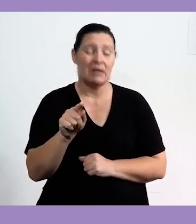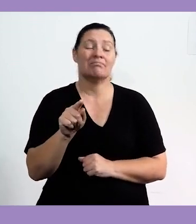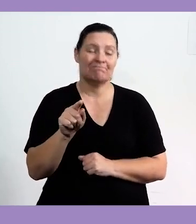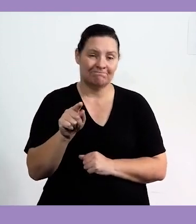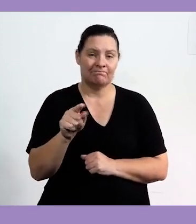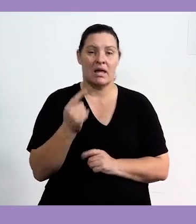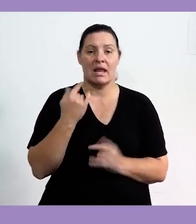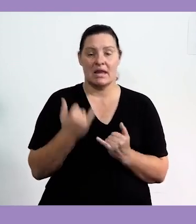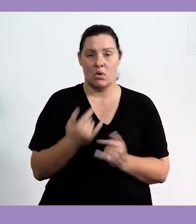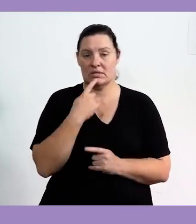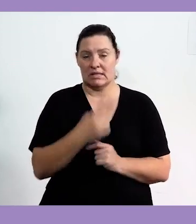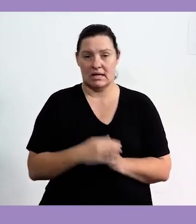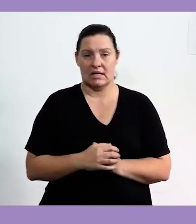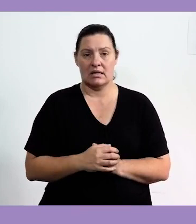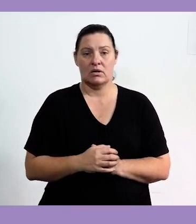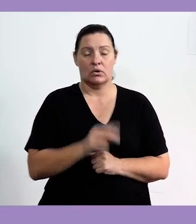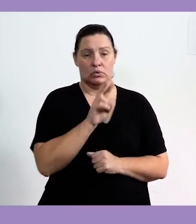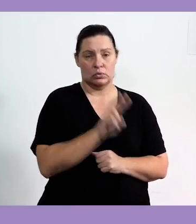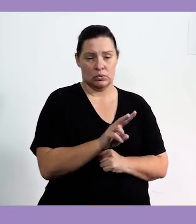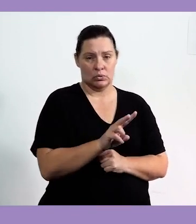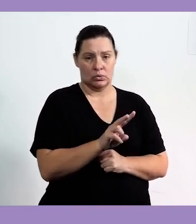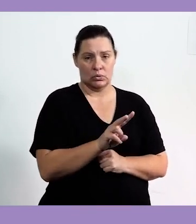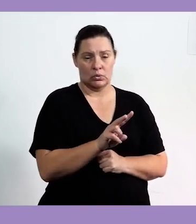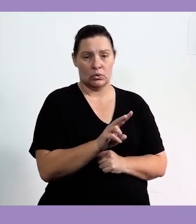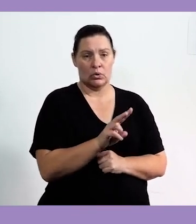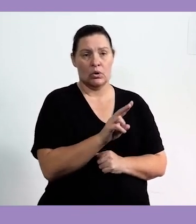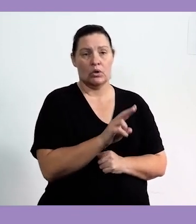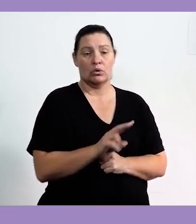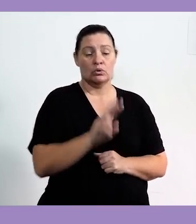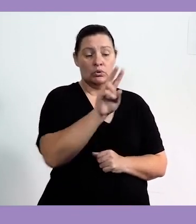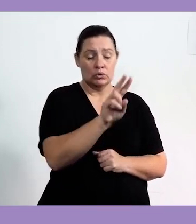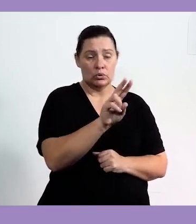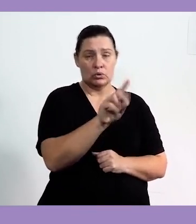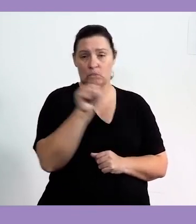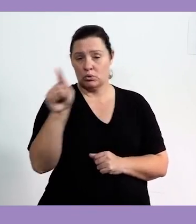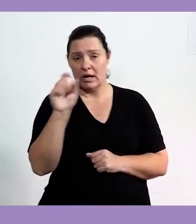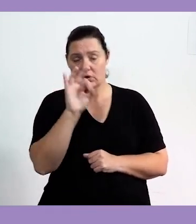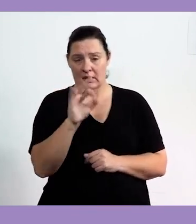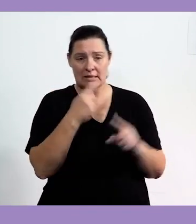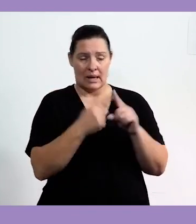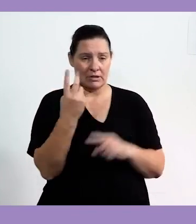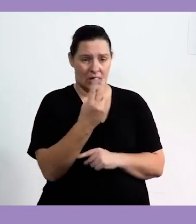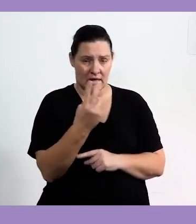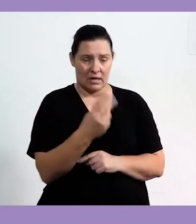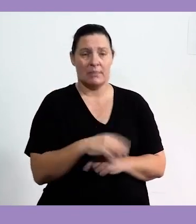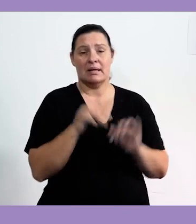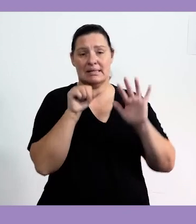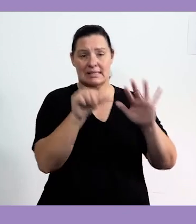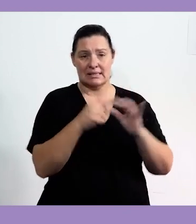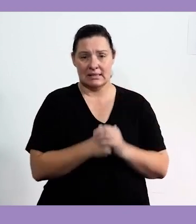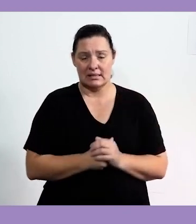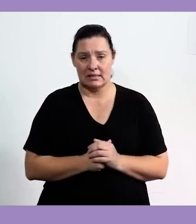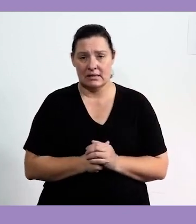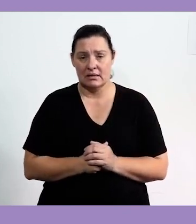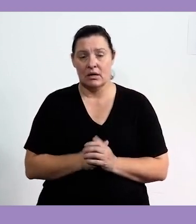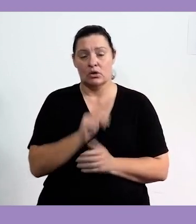exponent? Yes, we are going to say that that is 2, and we are going to multiply the 2 and the 3, which is going to give us